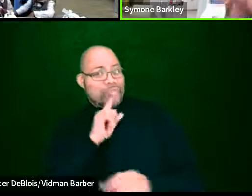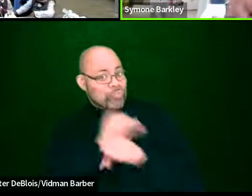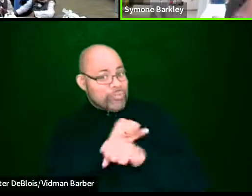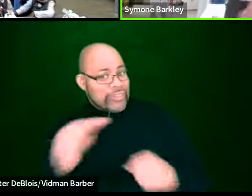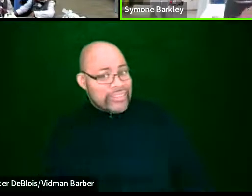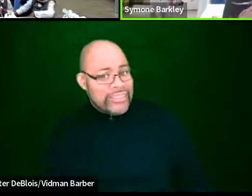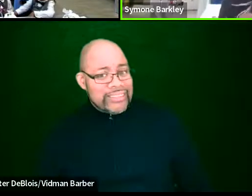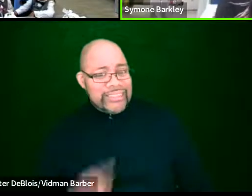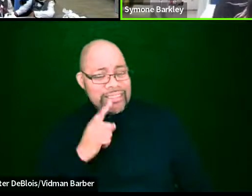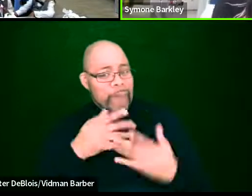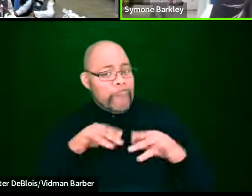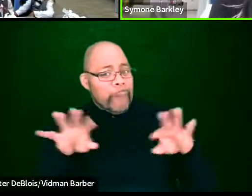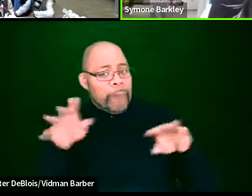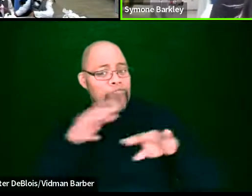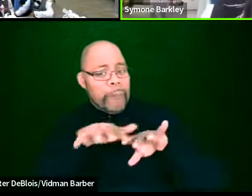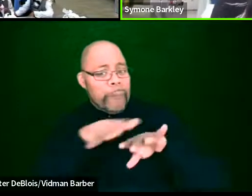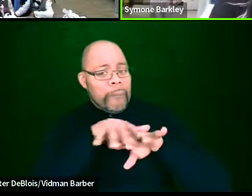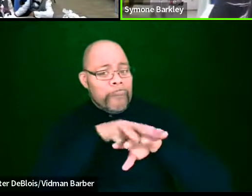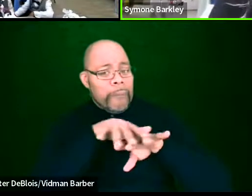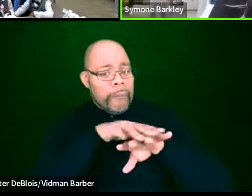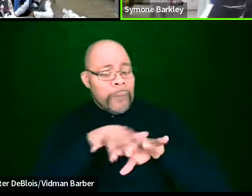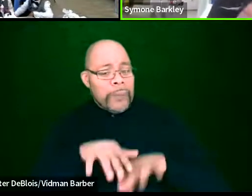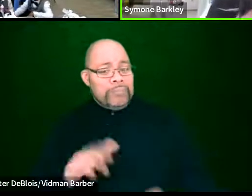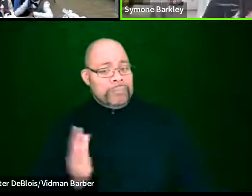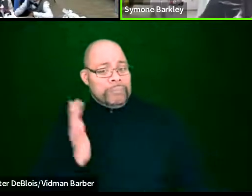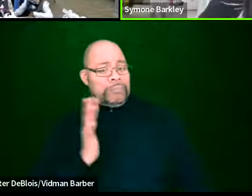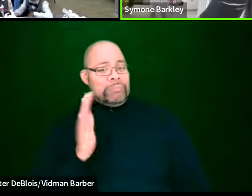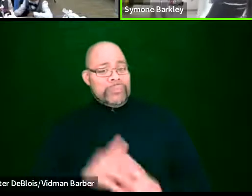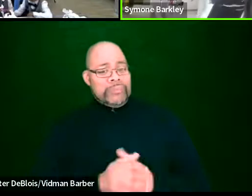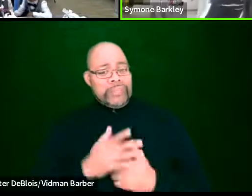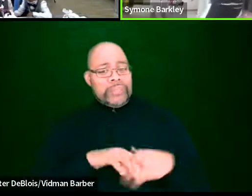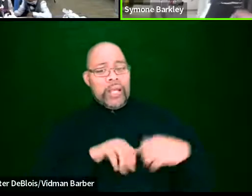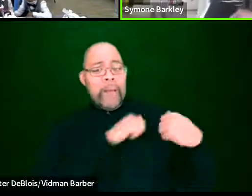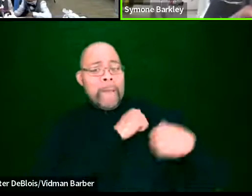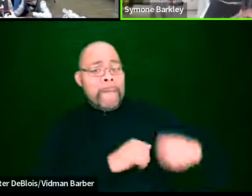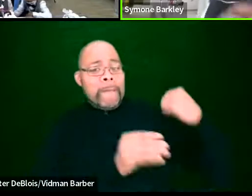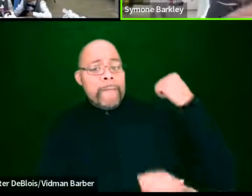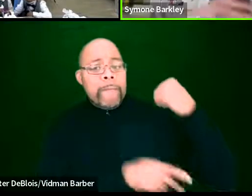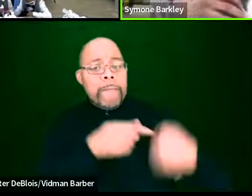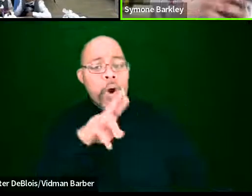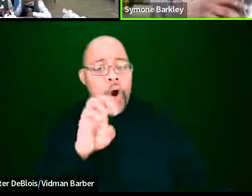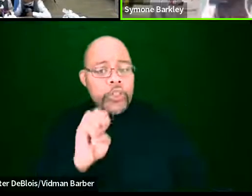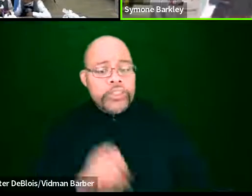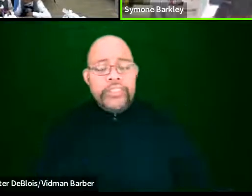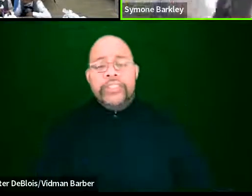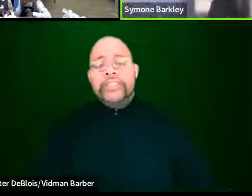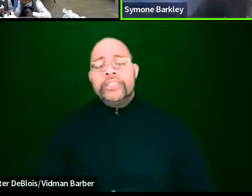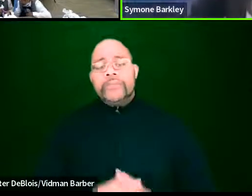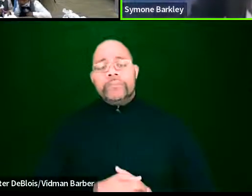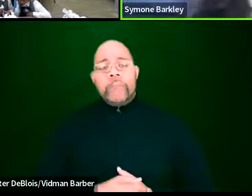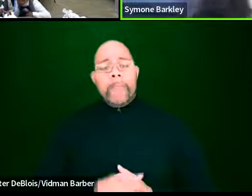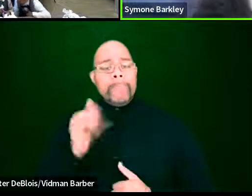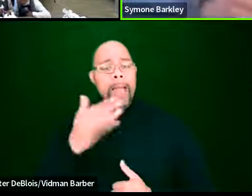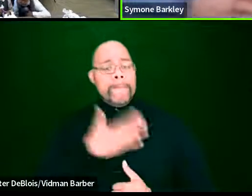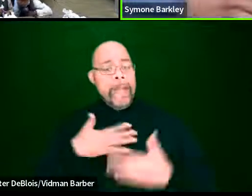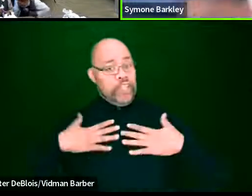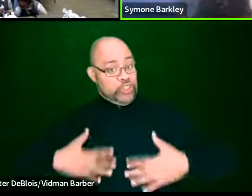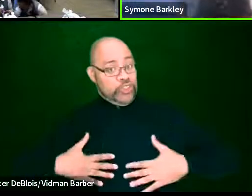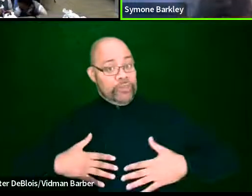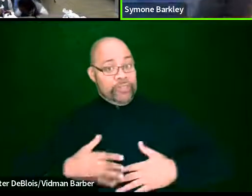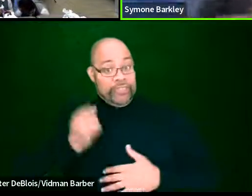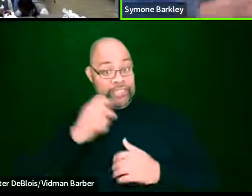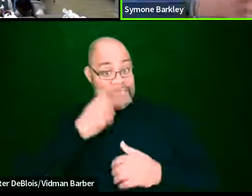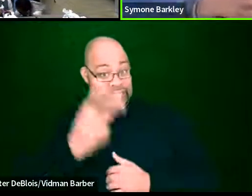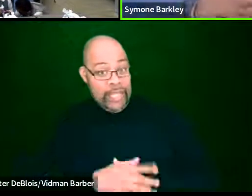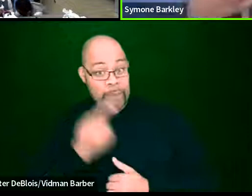the little frillies that's on, you know, your purses or on, kind of like my shirt. Like, I don't know if you can